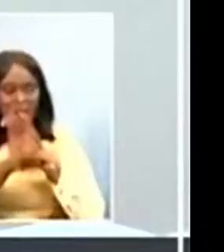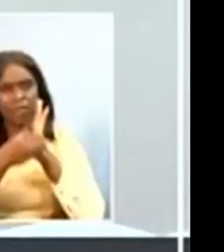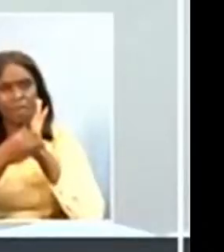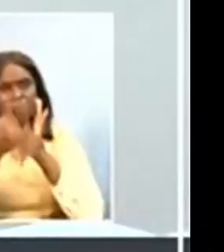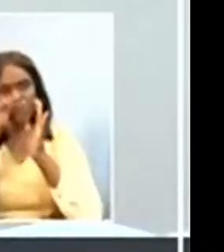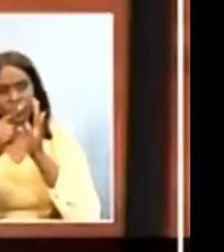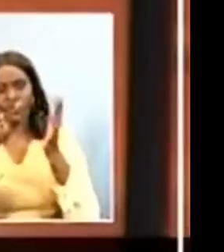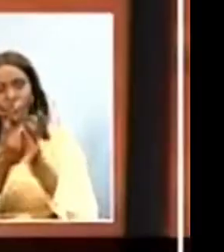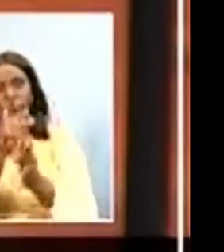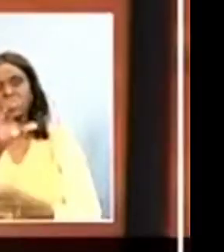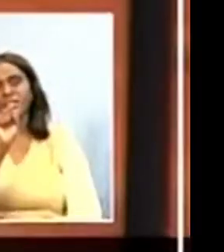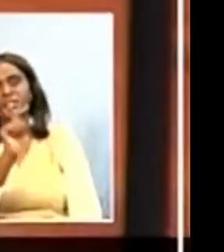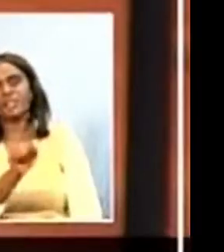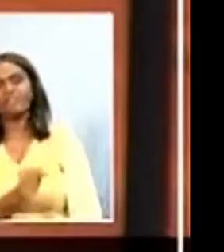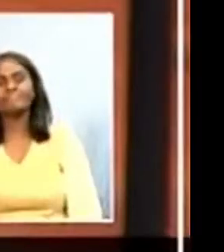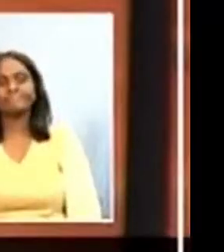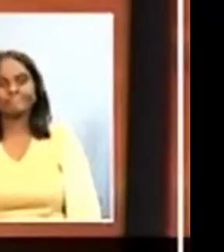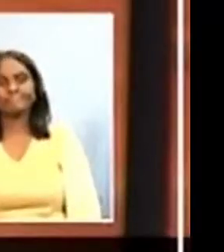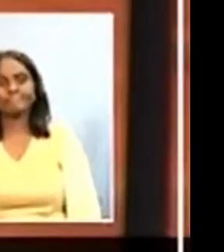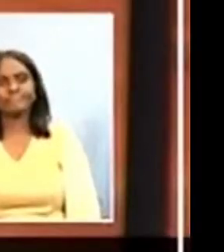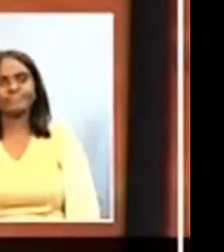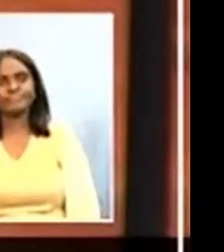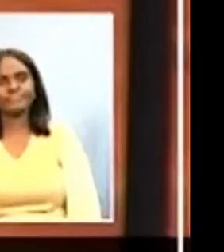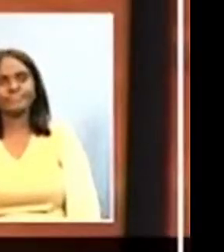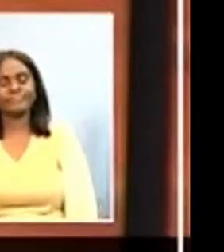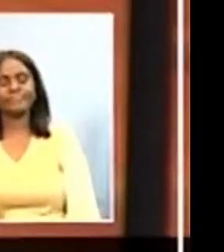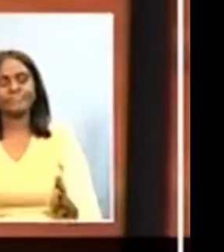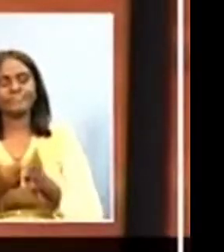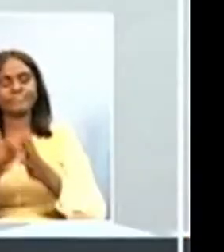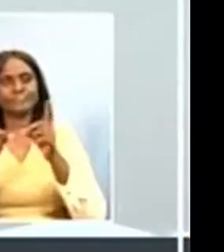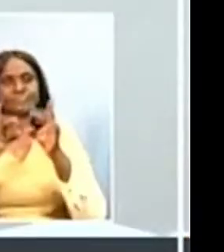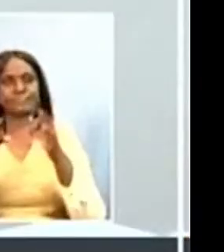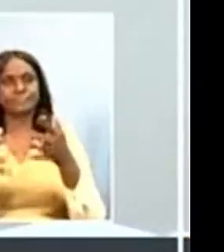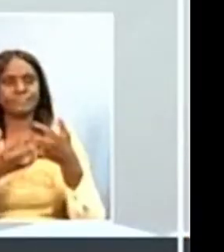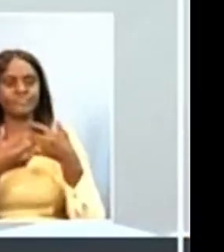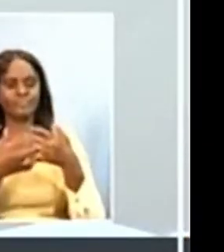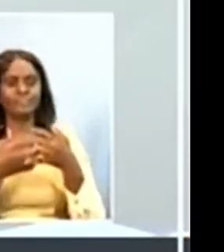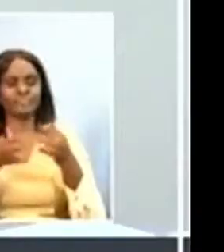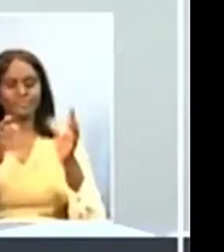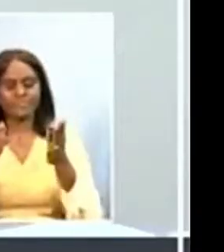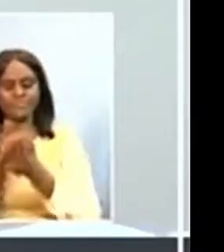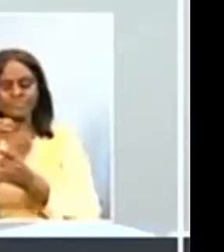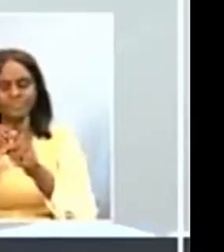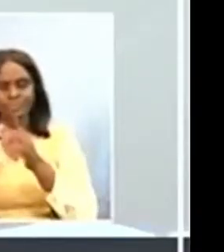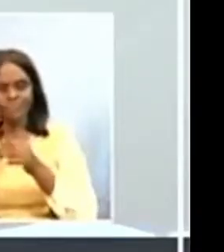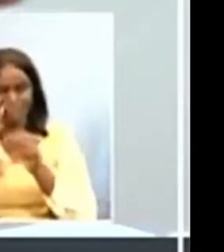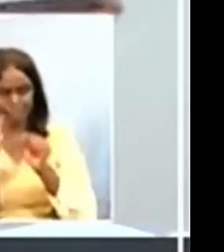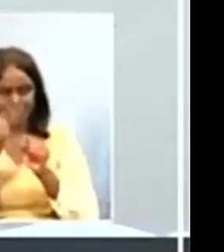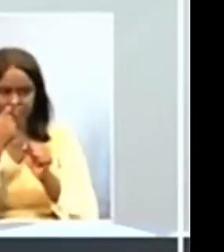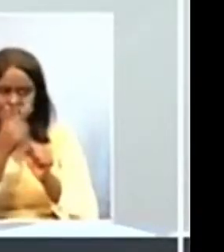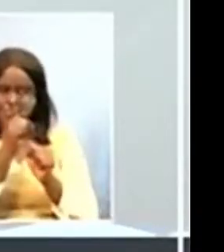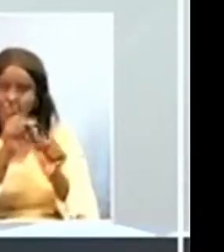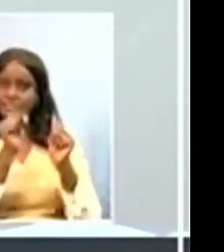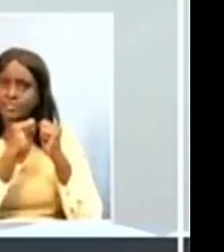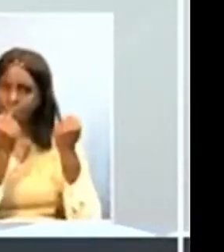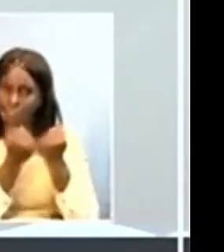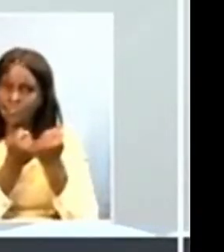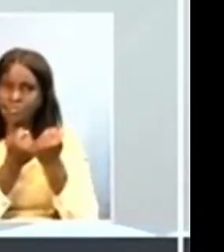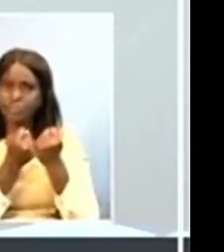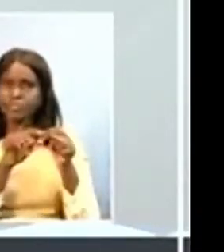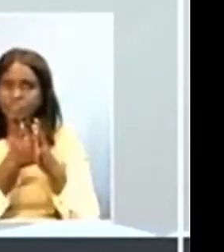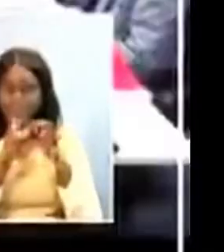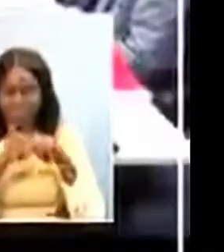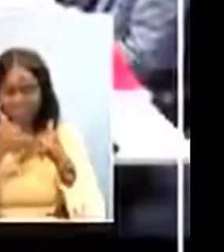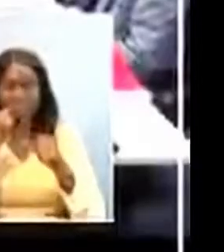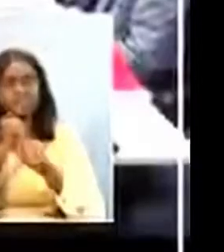of this new council secretary, new director of finance, new director of engineering, new director. They'll be able to say, this is the team. And that's how we